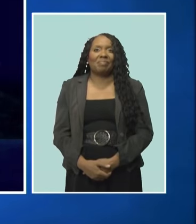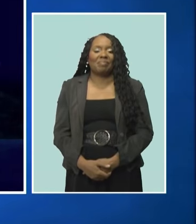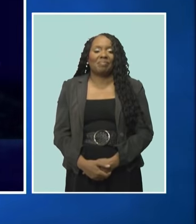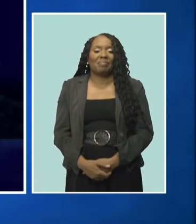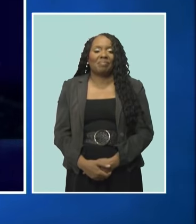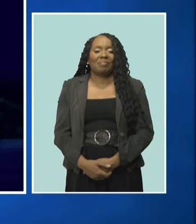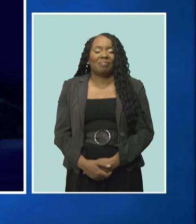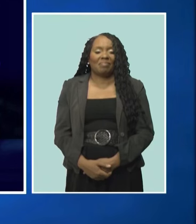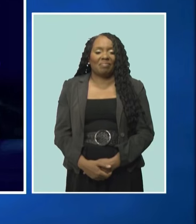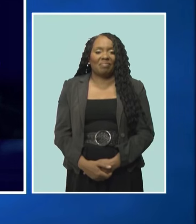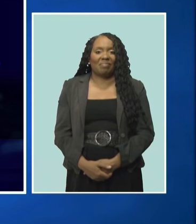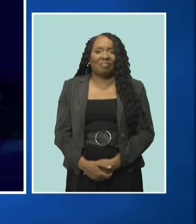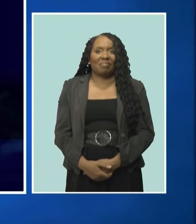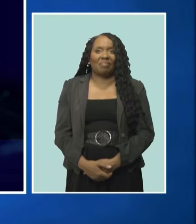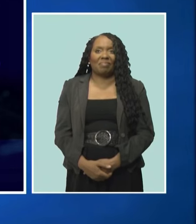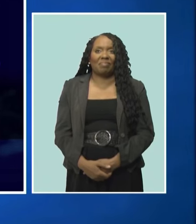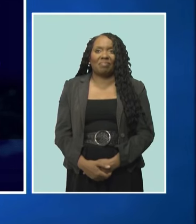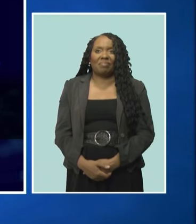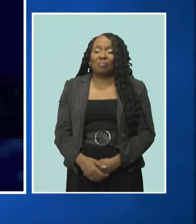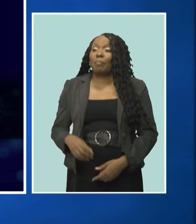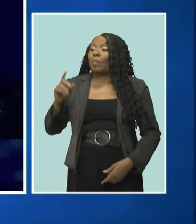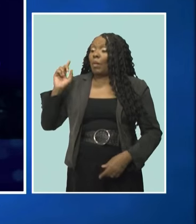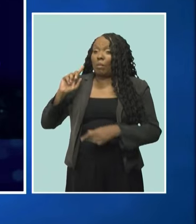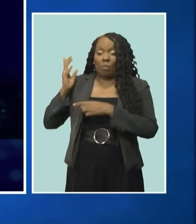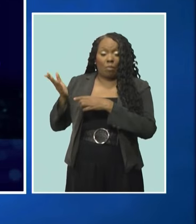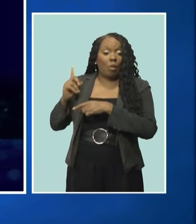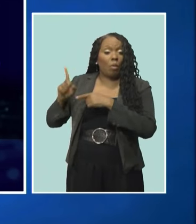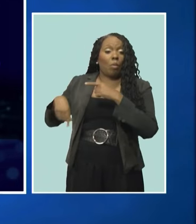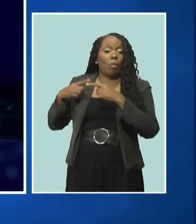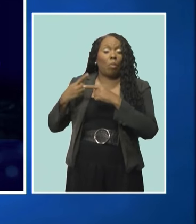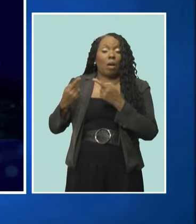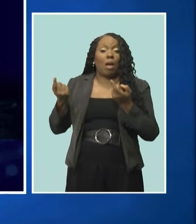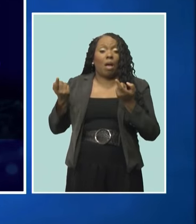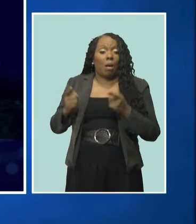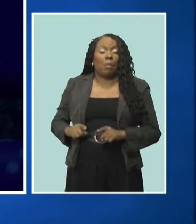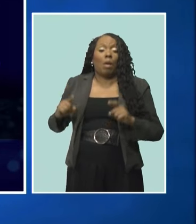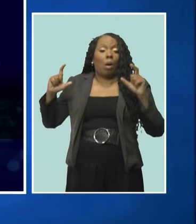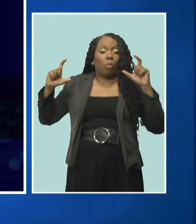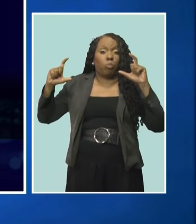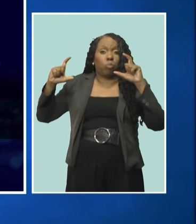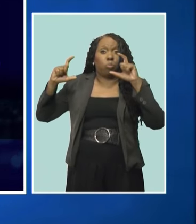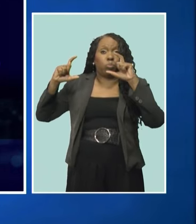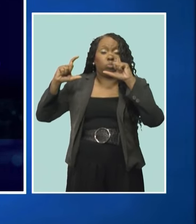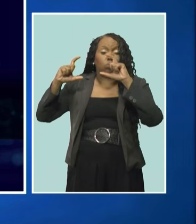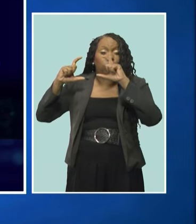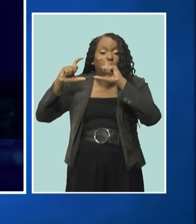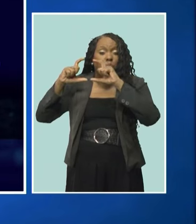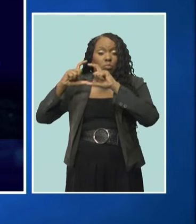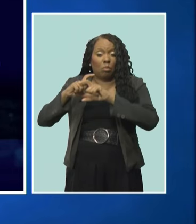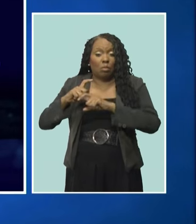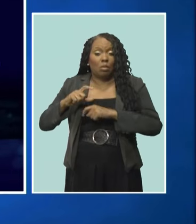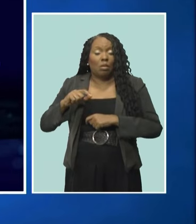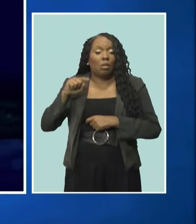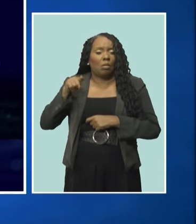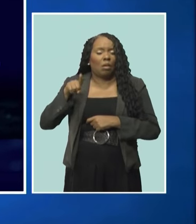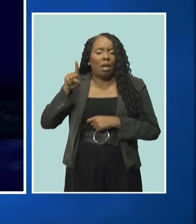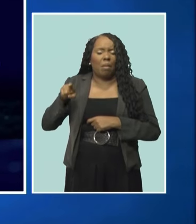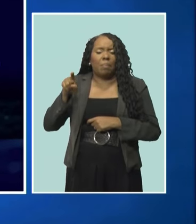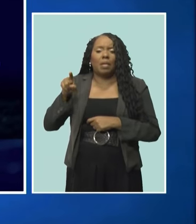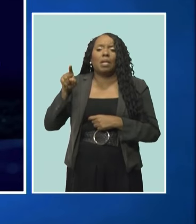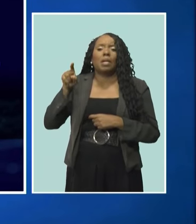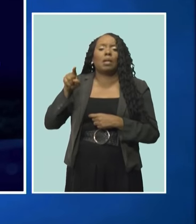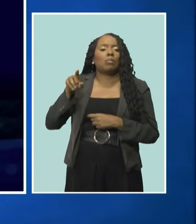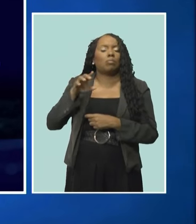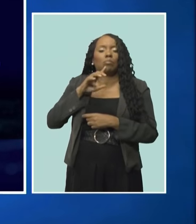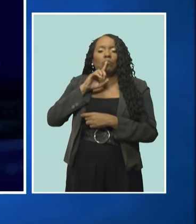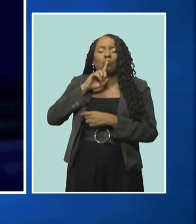Move across the Earth's surface, okay? So anyone within the track of